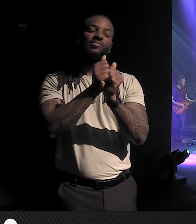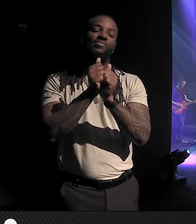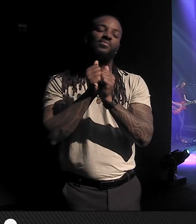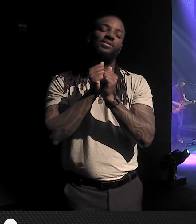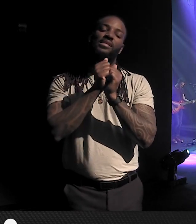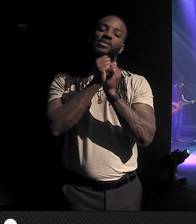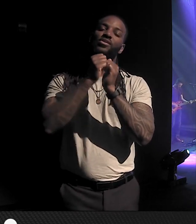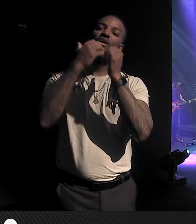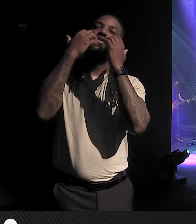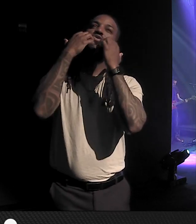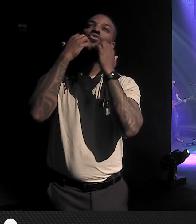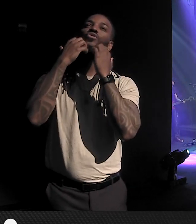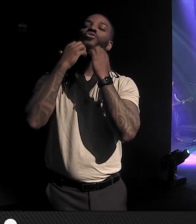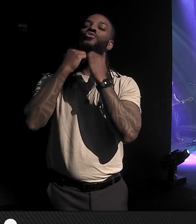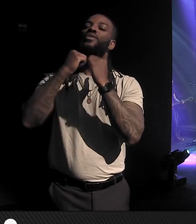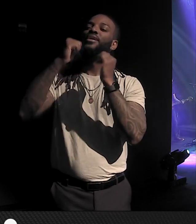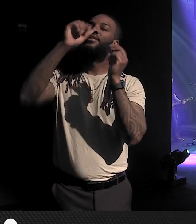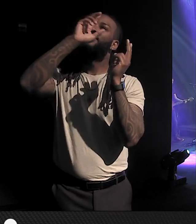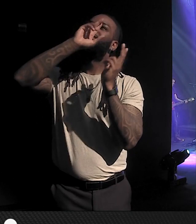in